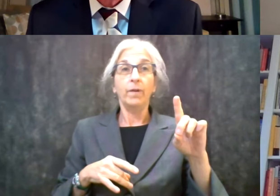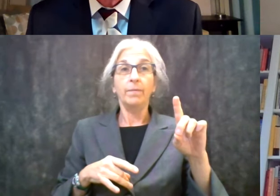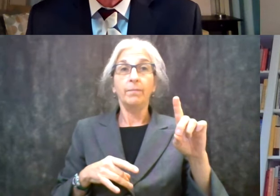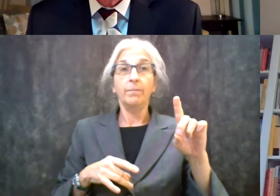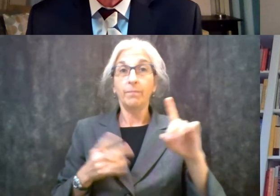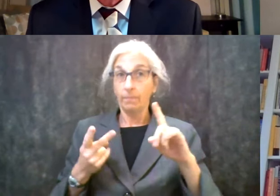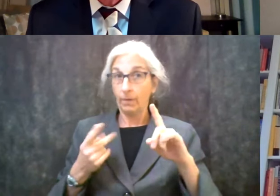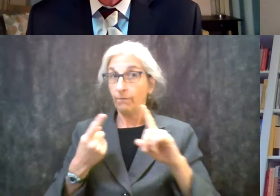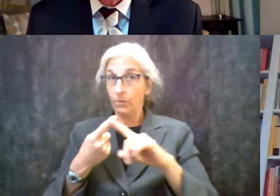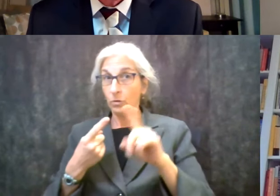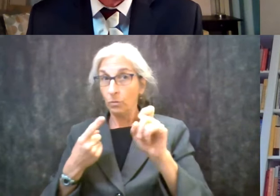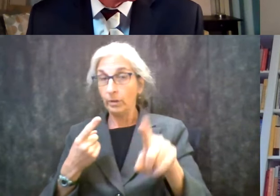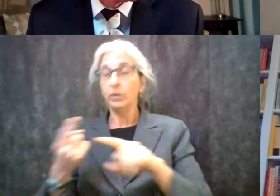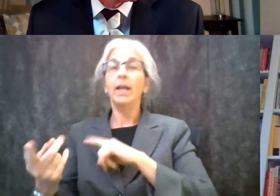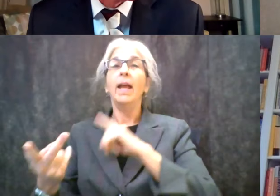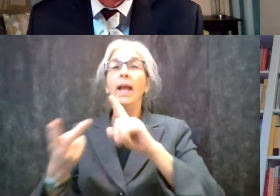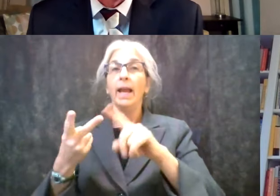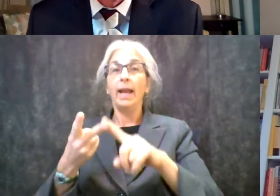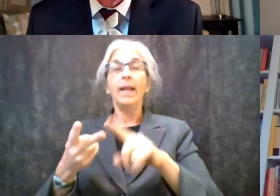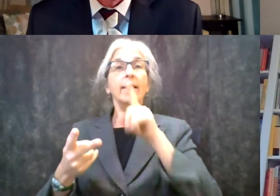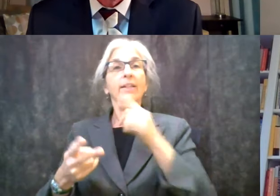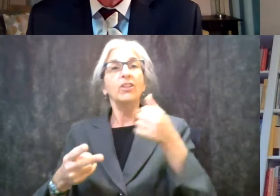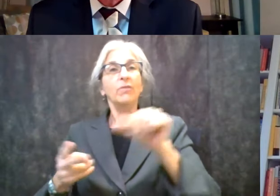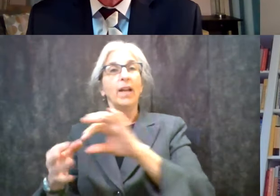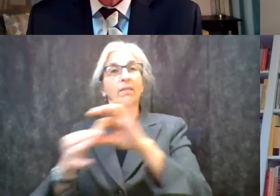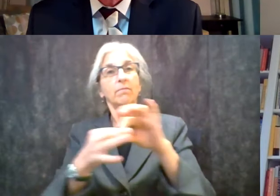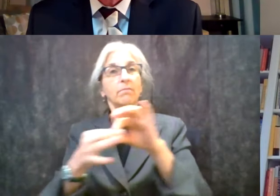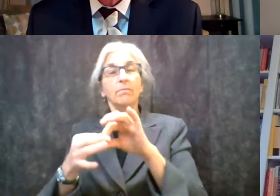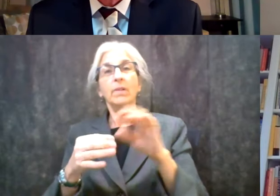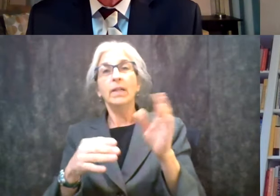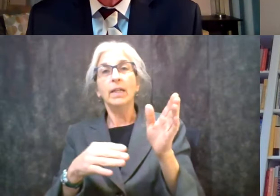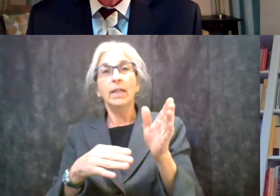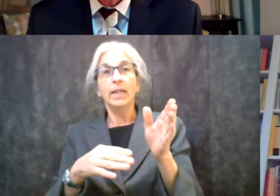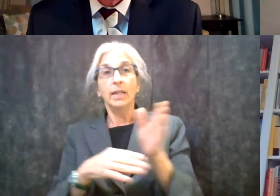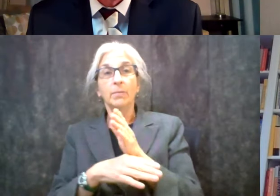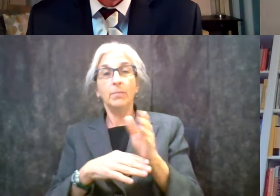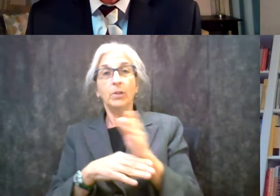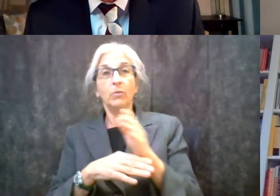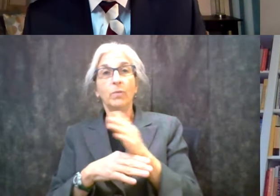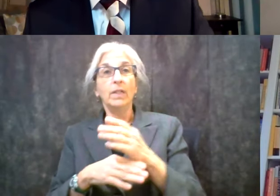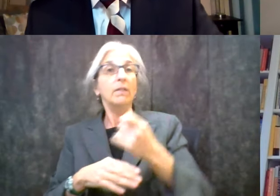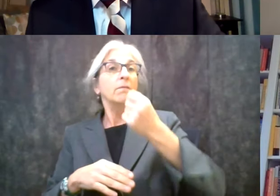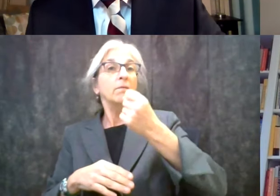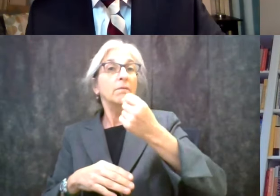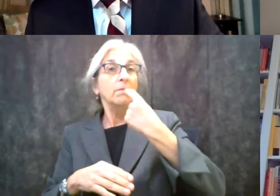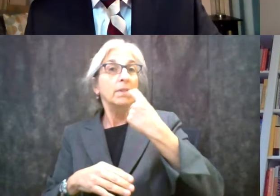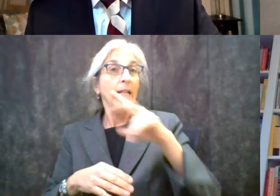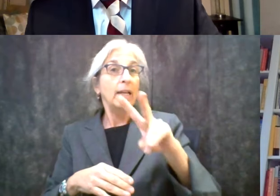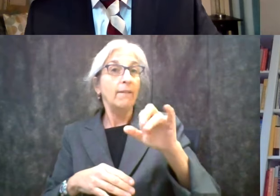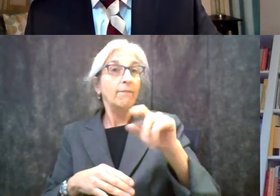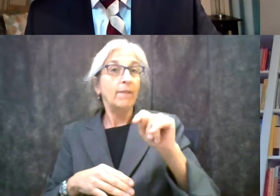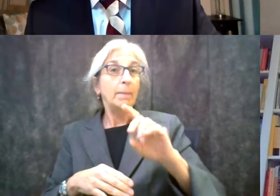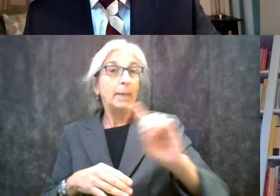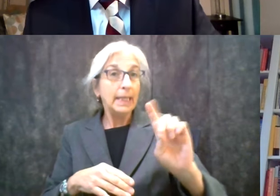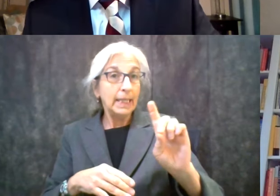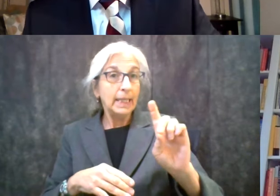And is there any correlation between, the doctor, you hinted at it, between taking vitamin D and vitamin C